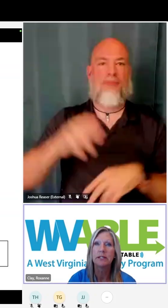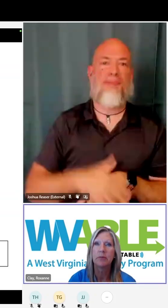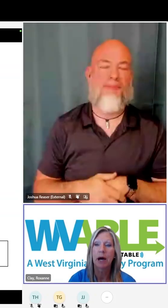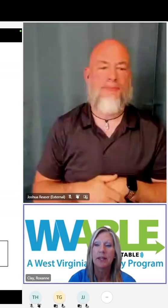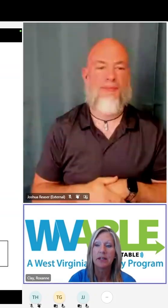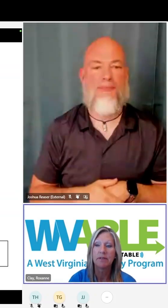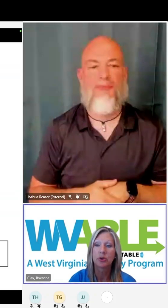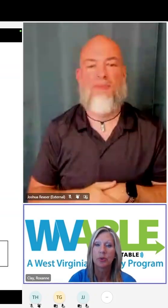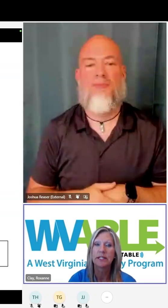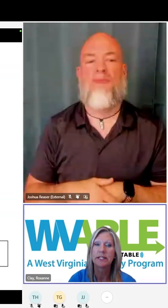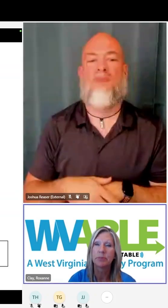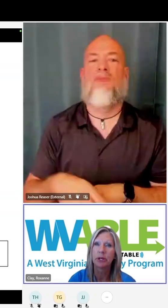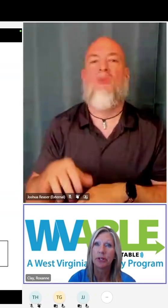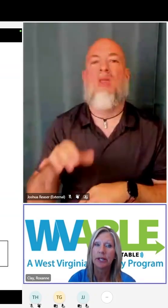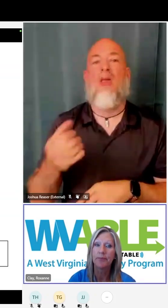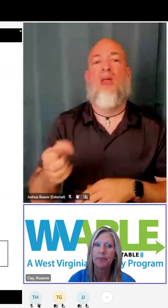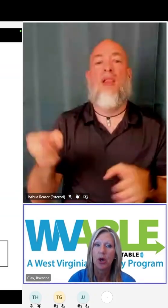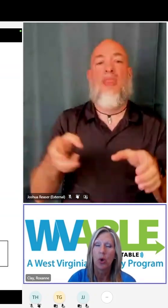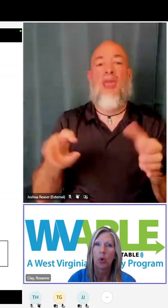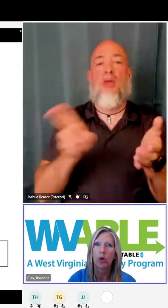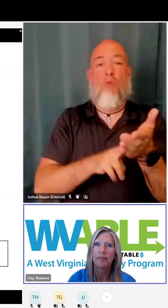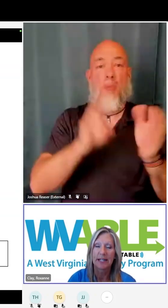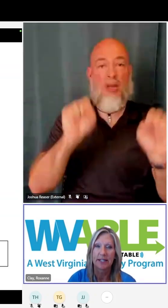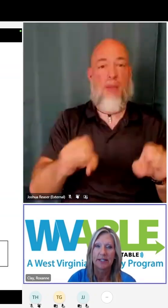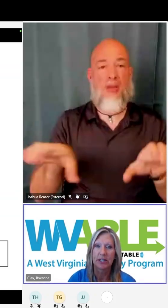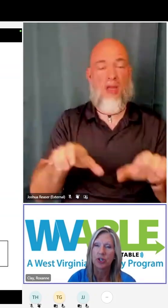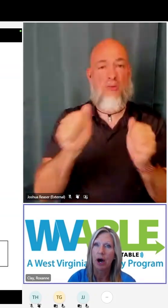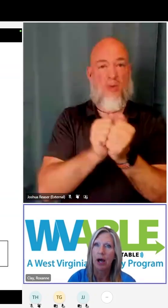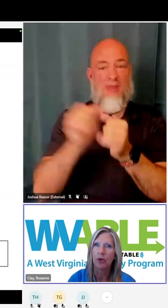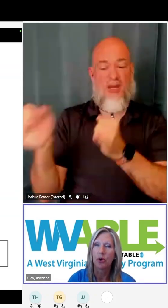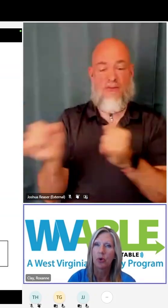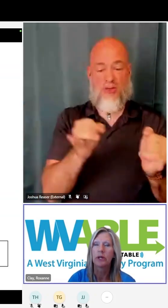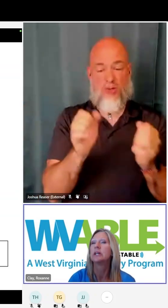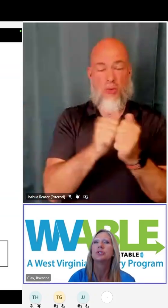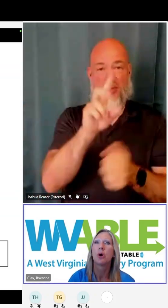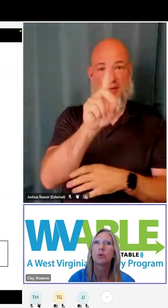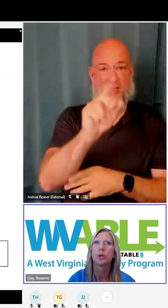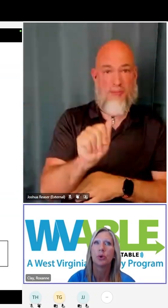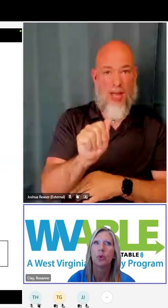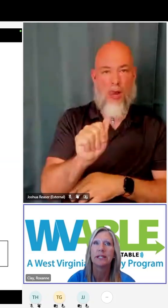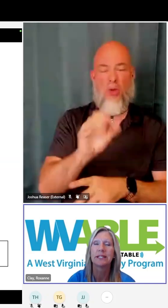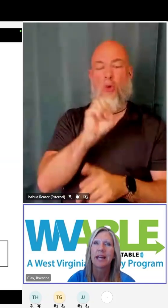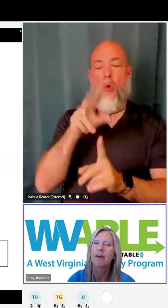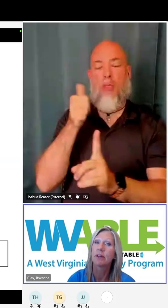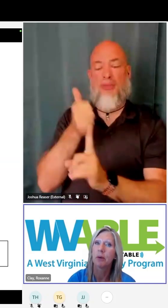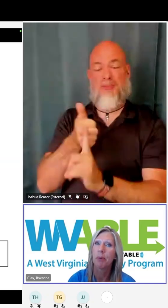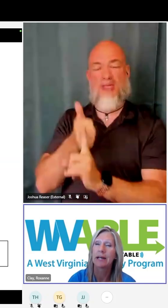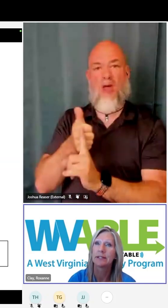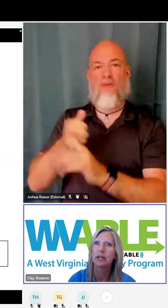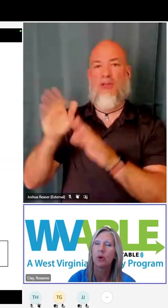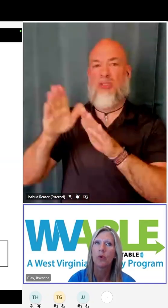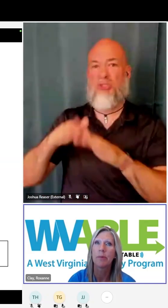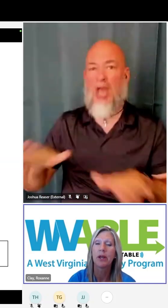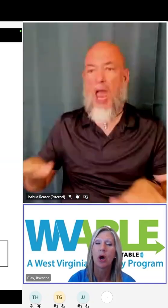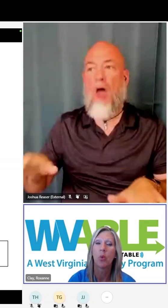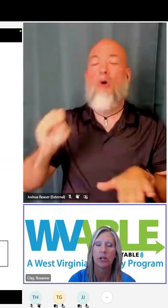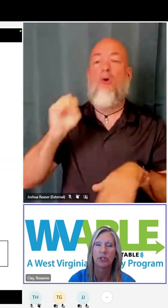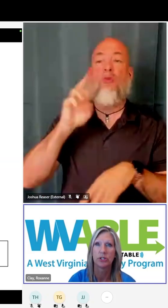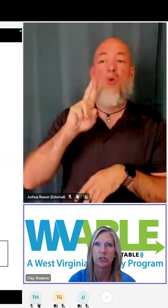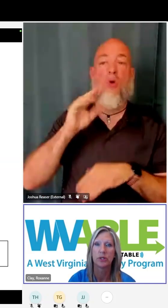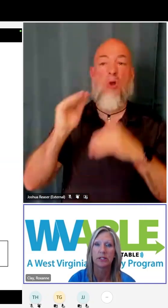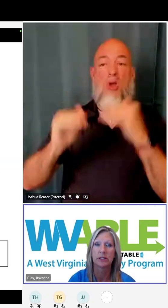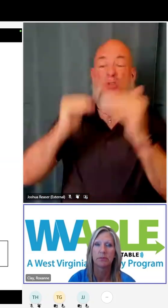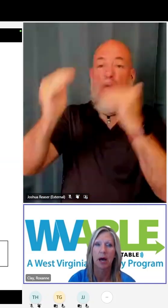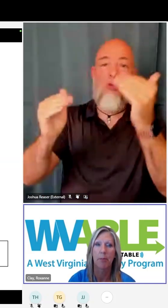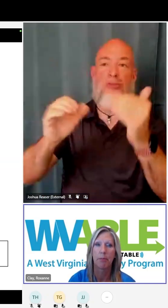Enrollment can be done by the individual with a disability, or if that is a child or an adult who doesn't have the capacity, or they may not